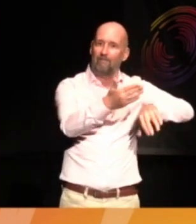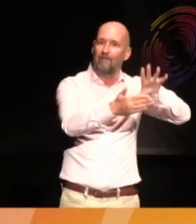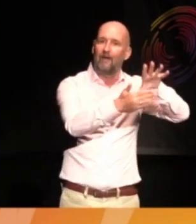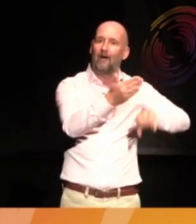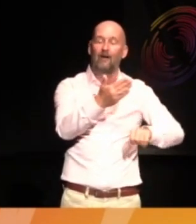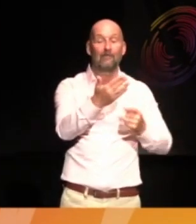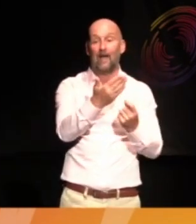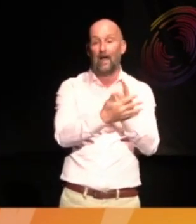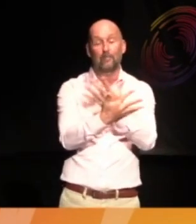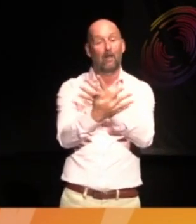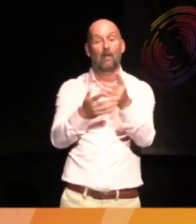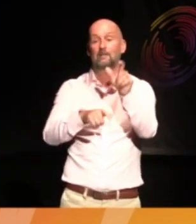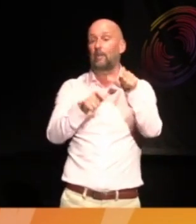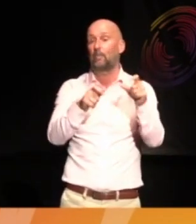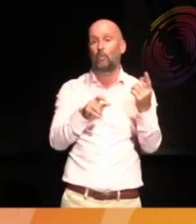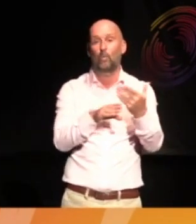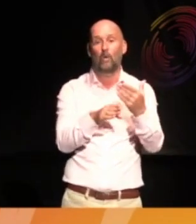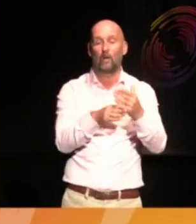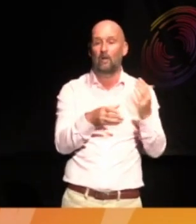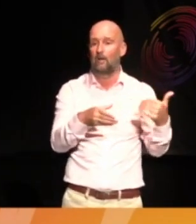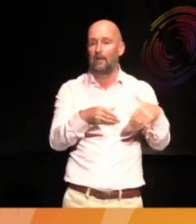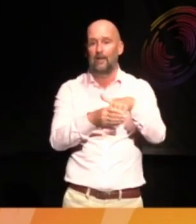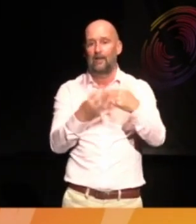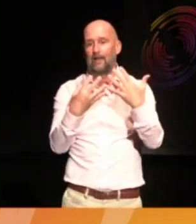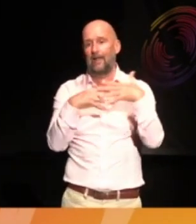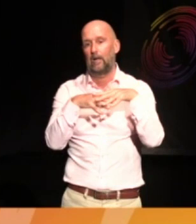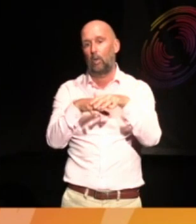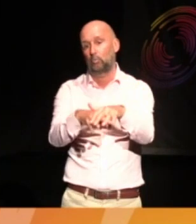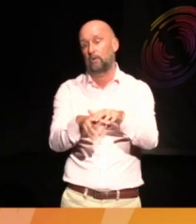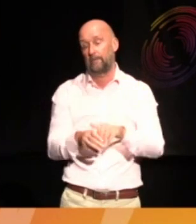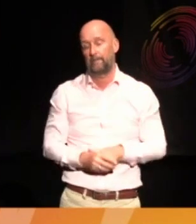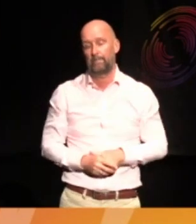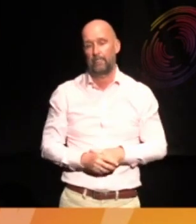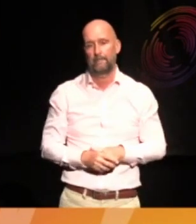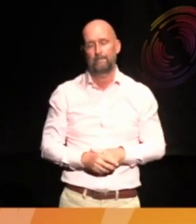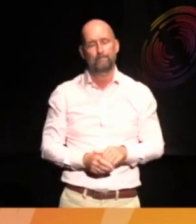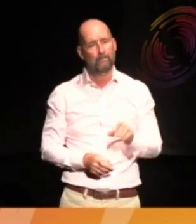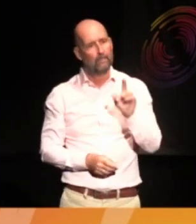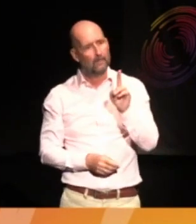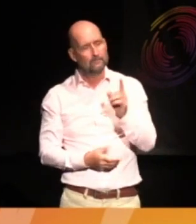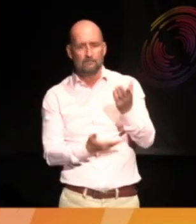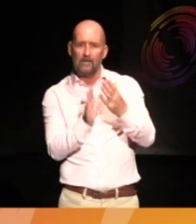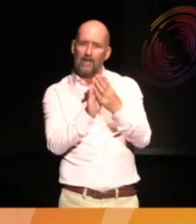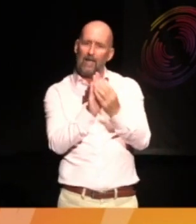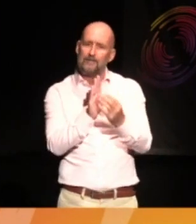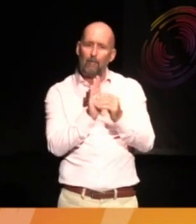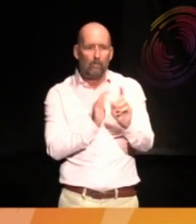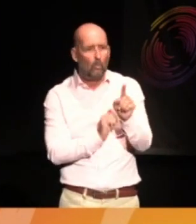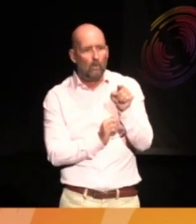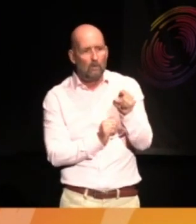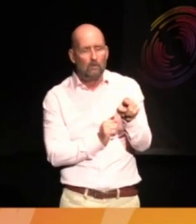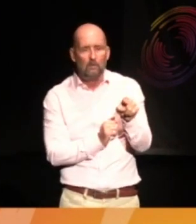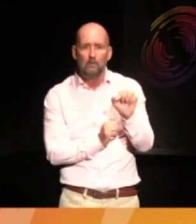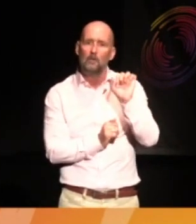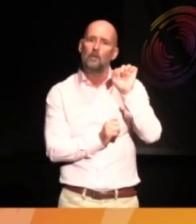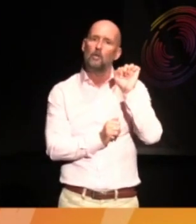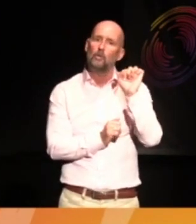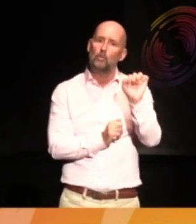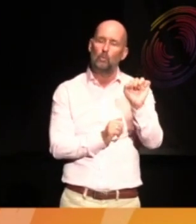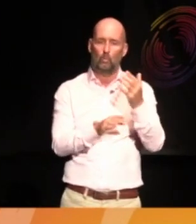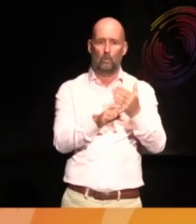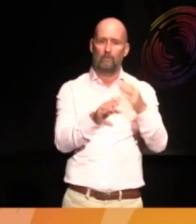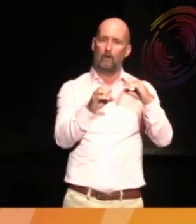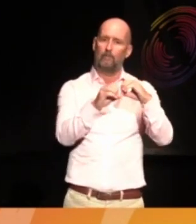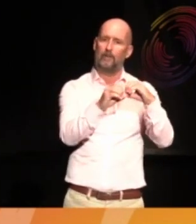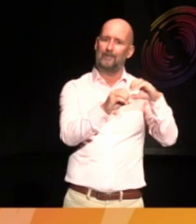happens to a lot of people working in inclusion. Can you give some examples? I know you're a senior designer at the BBC,